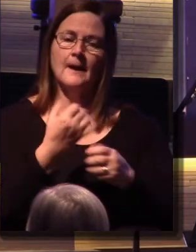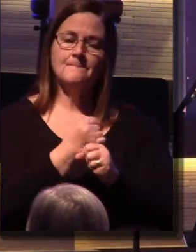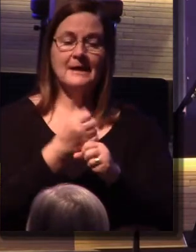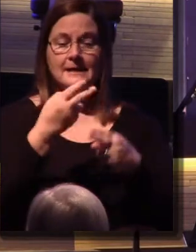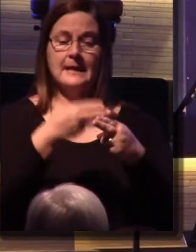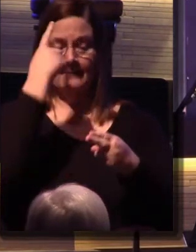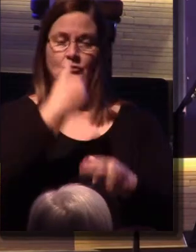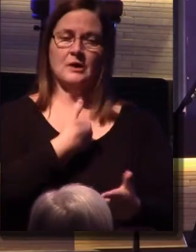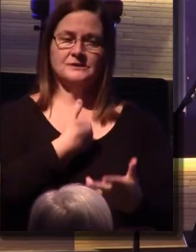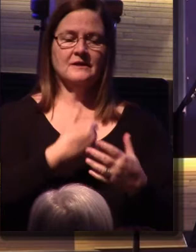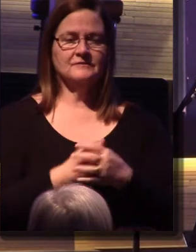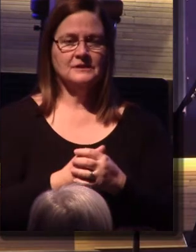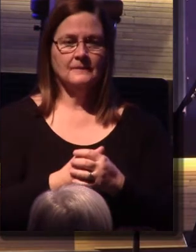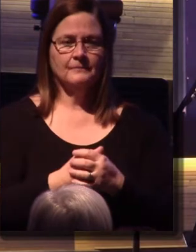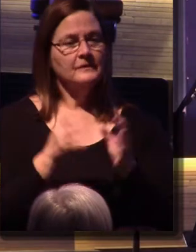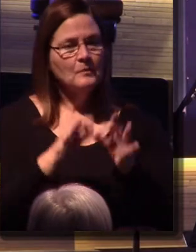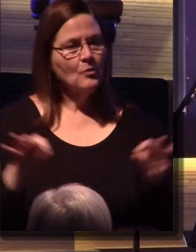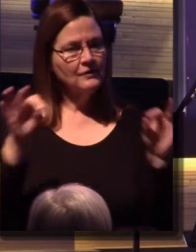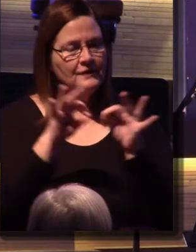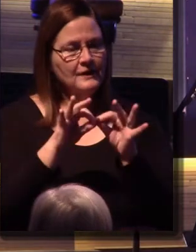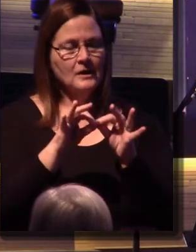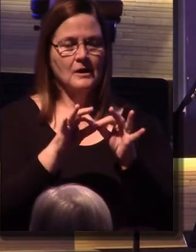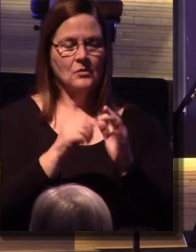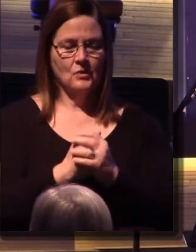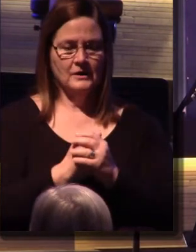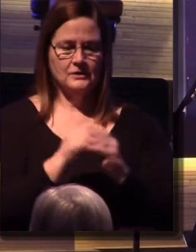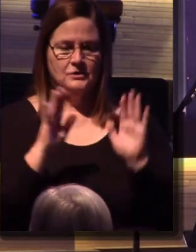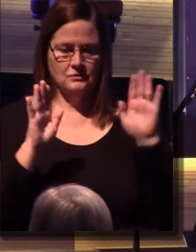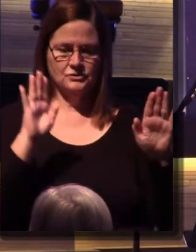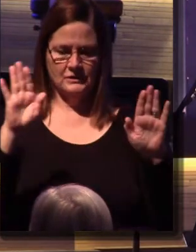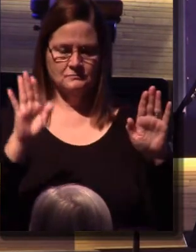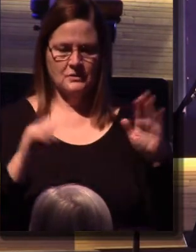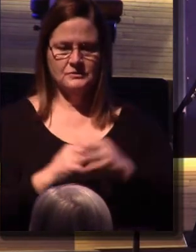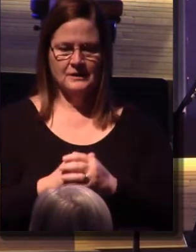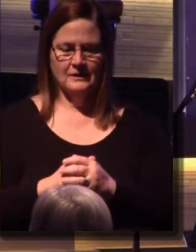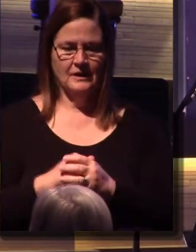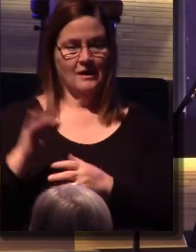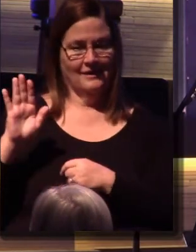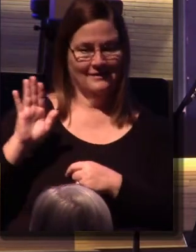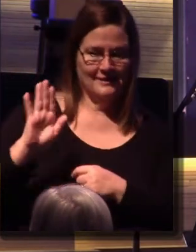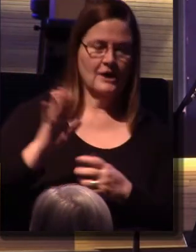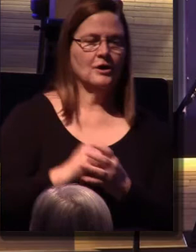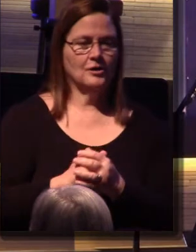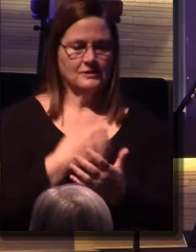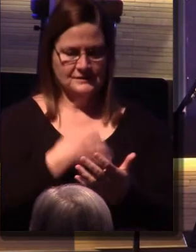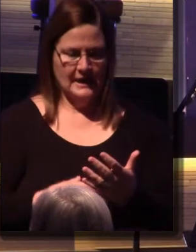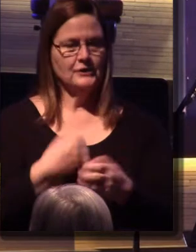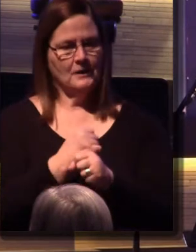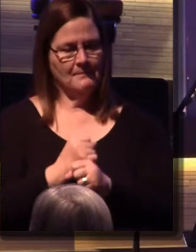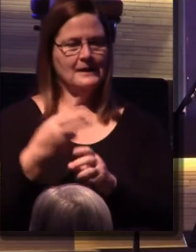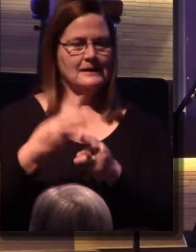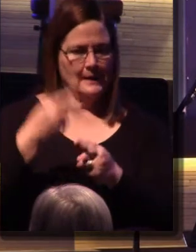it says, make a name for ourselves. And what's so important is when you juxtapose their desire to make a name